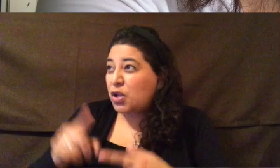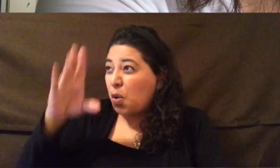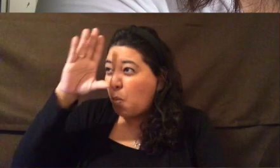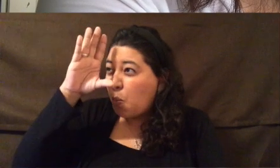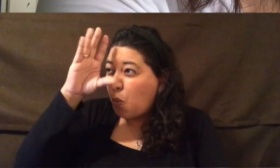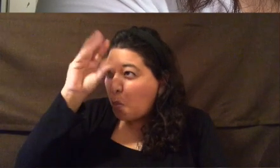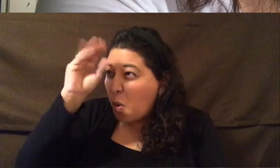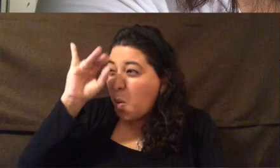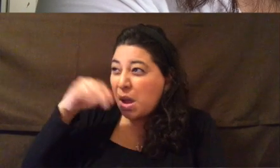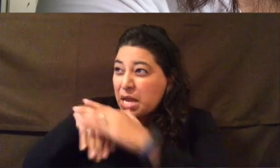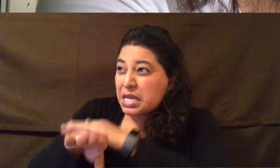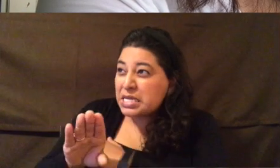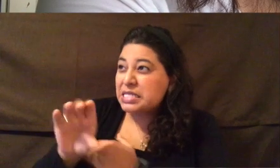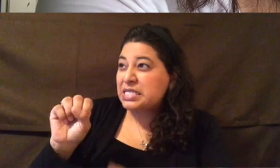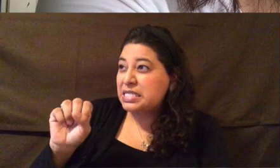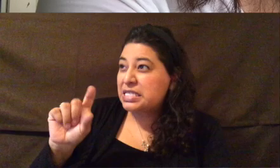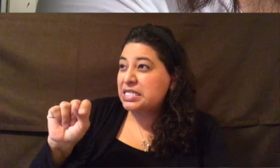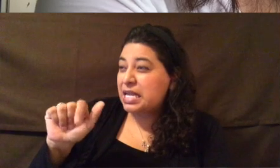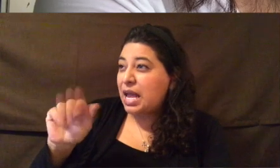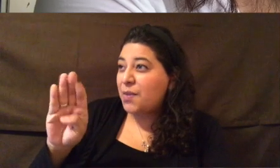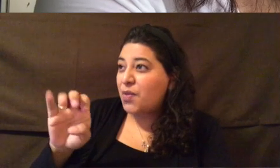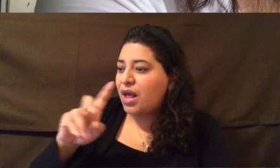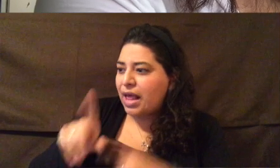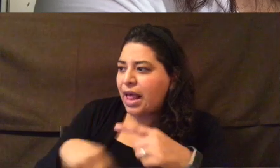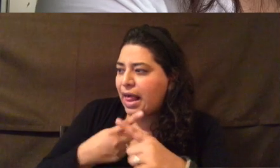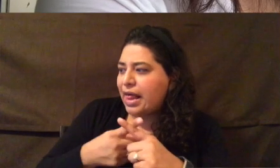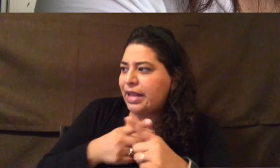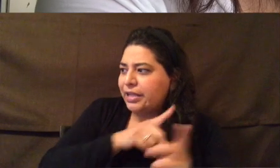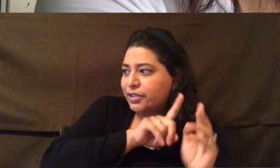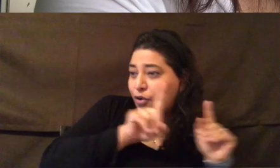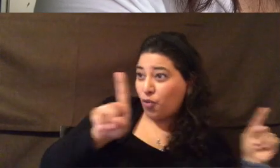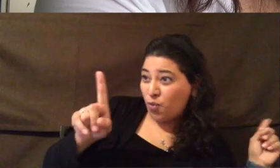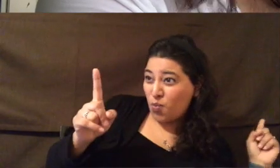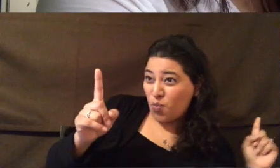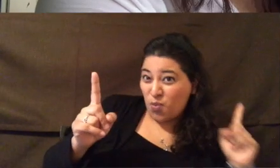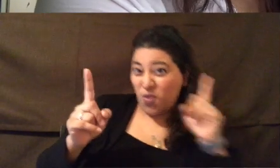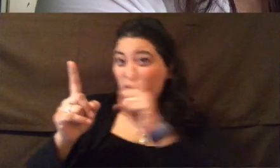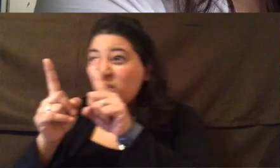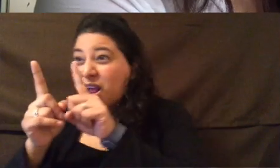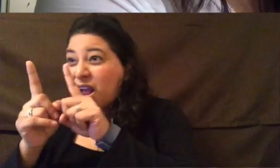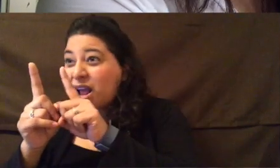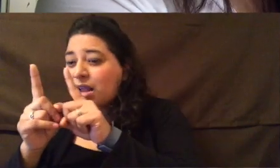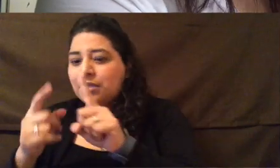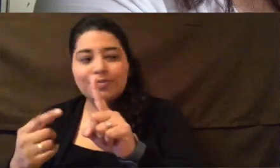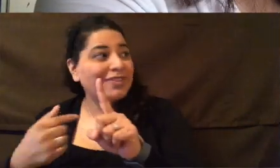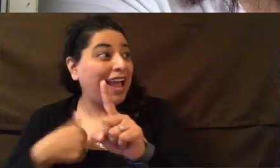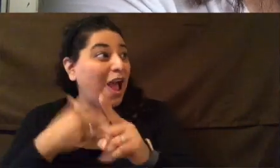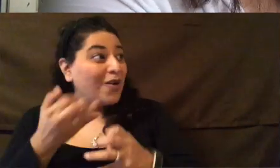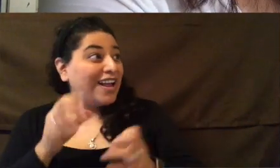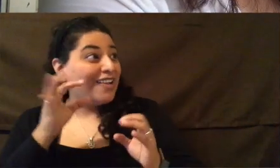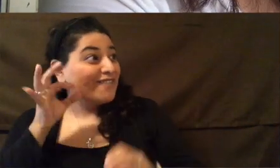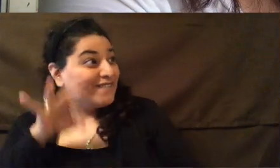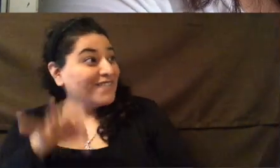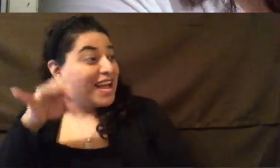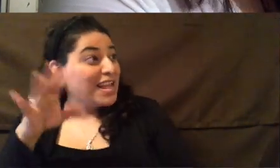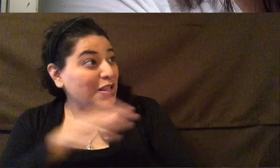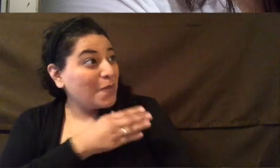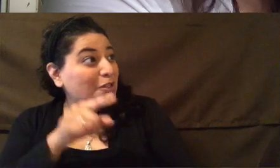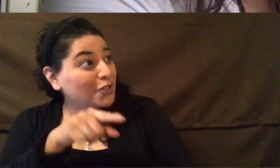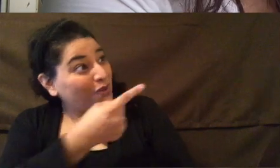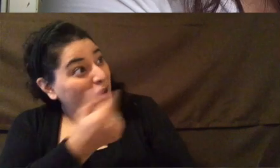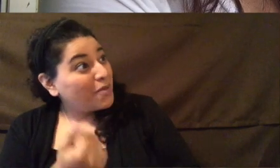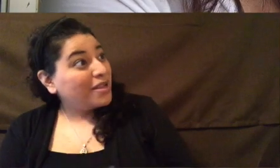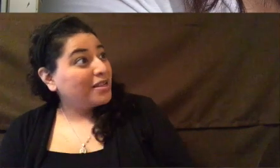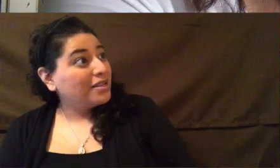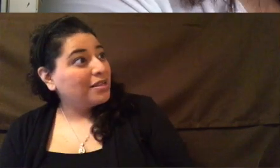and horses disappeared inside the stable. Then he dashed to the well. "I'm gonna find the music," whispered Annie. "Are you